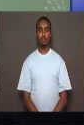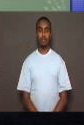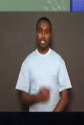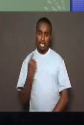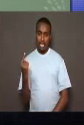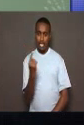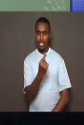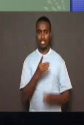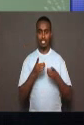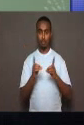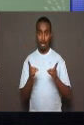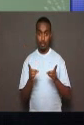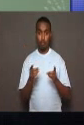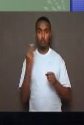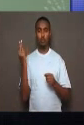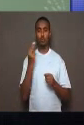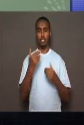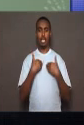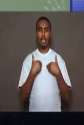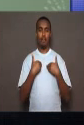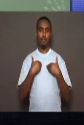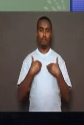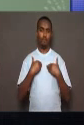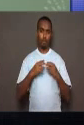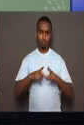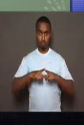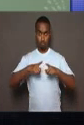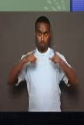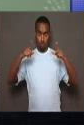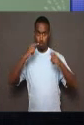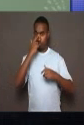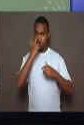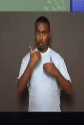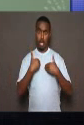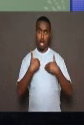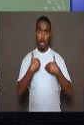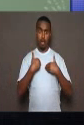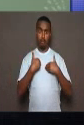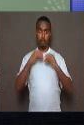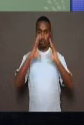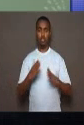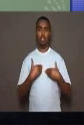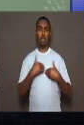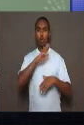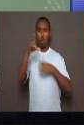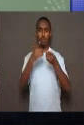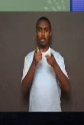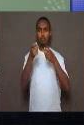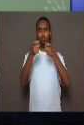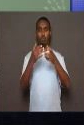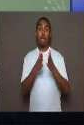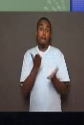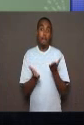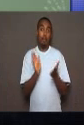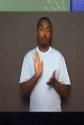Each department usually has a senior teacher who is charged with running the whole department.